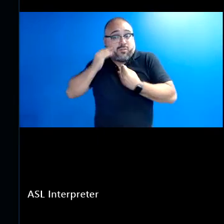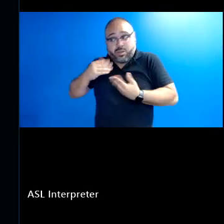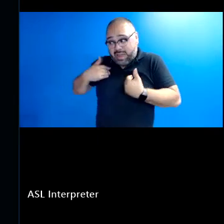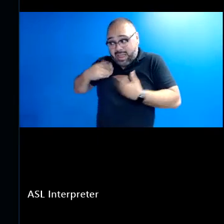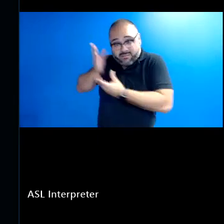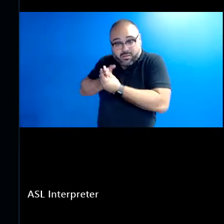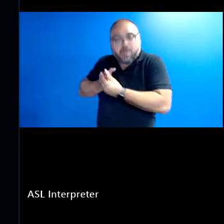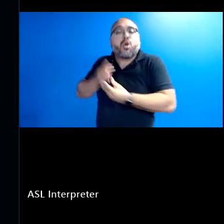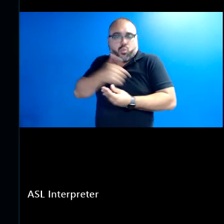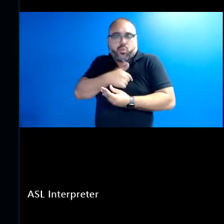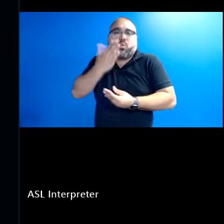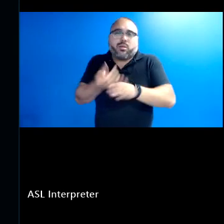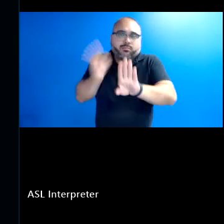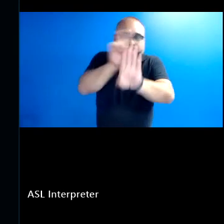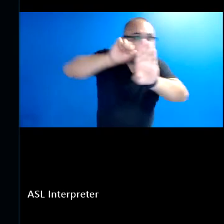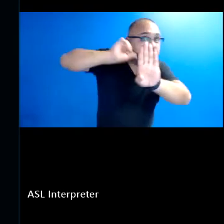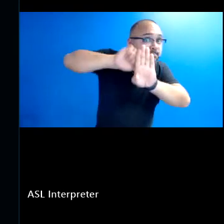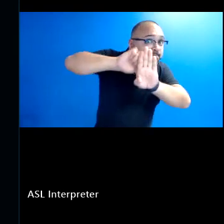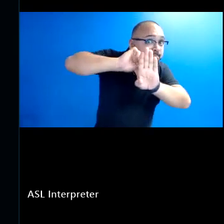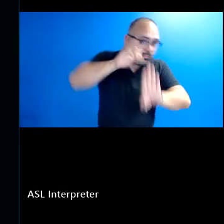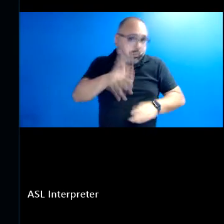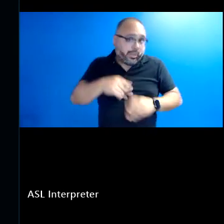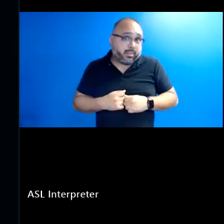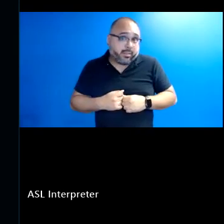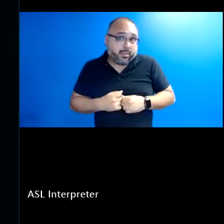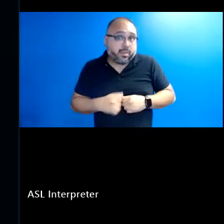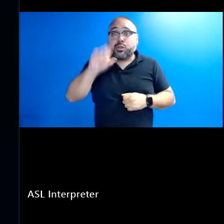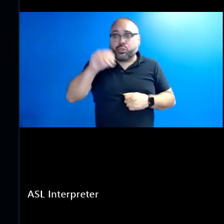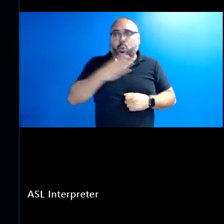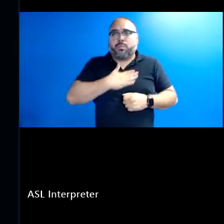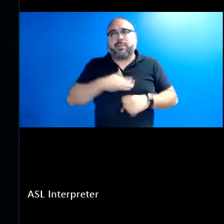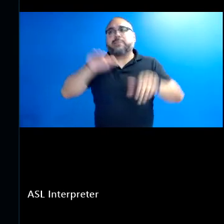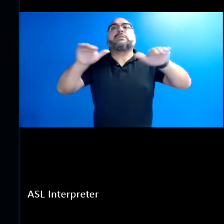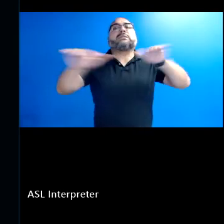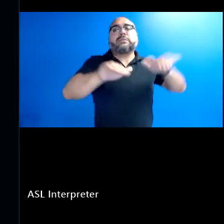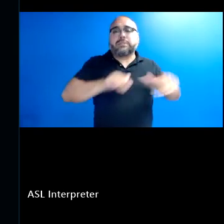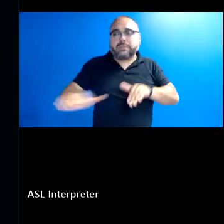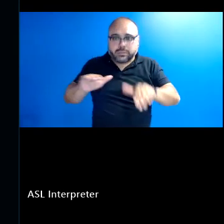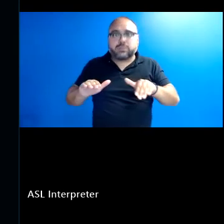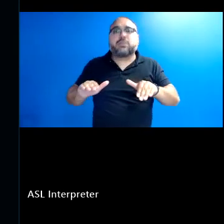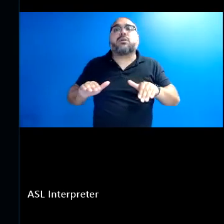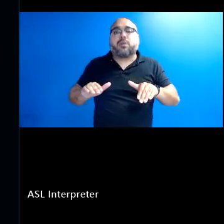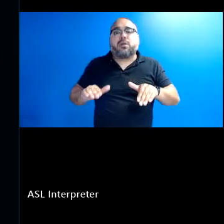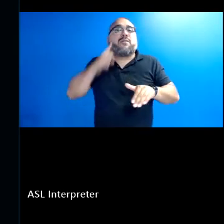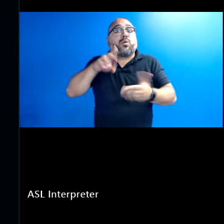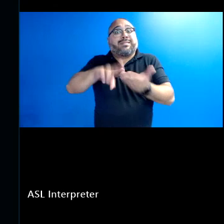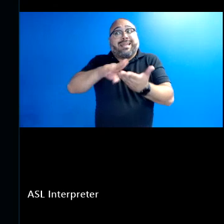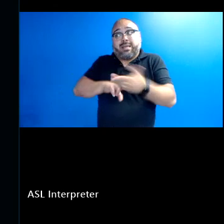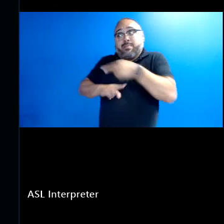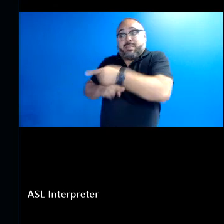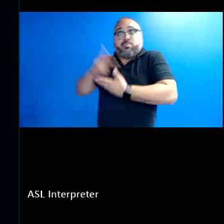an in-person visit as necessary. So please help us spread the word. Enrollment in the Medical Baseline Program is critical for